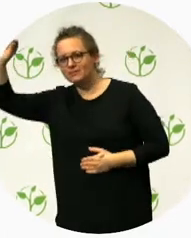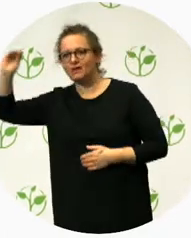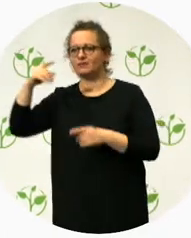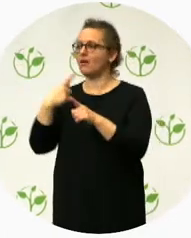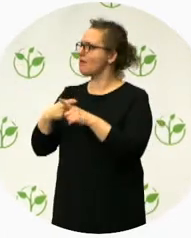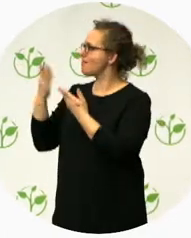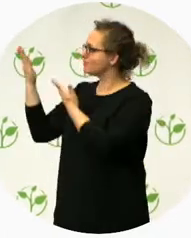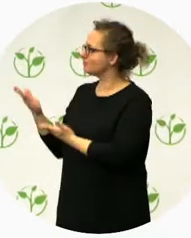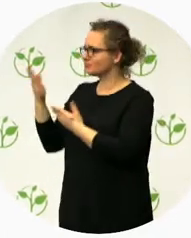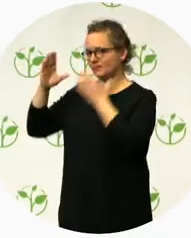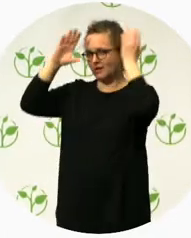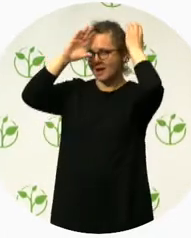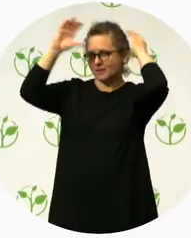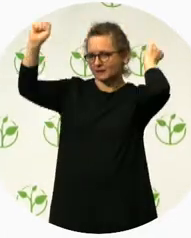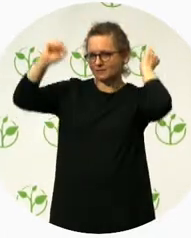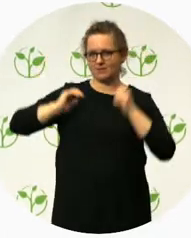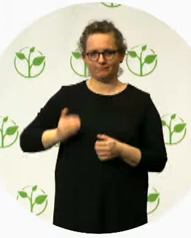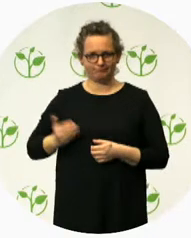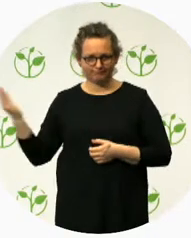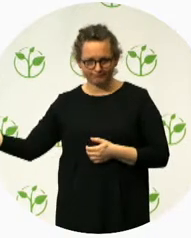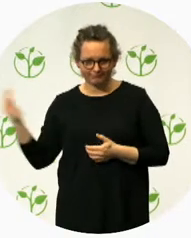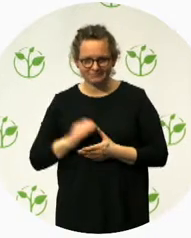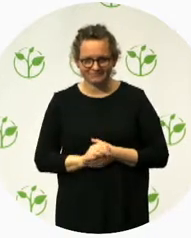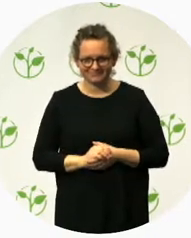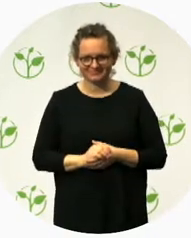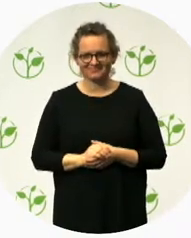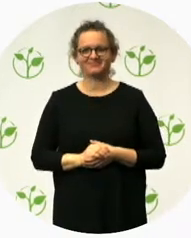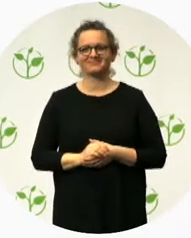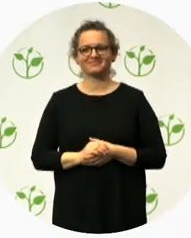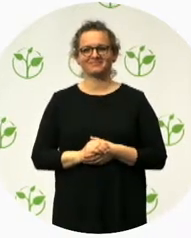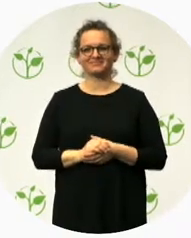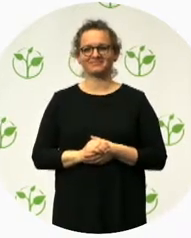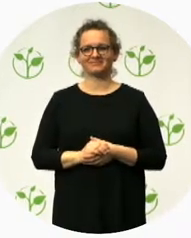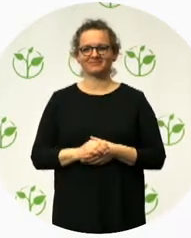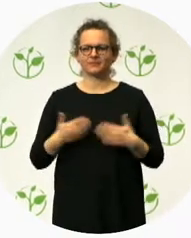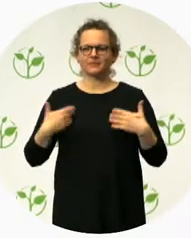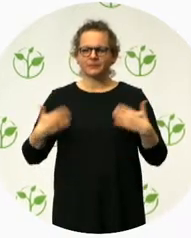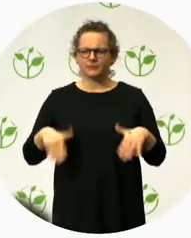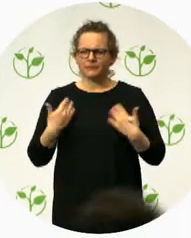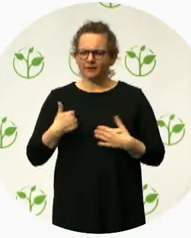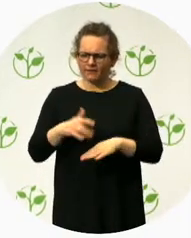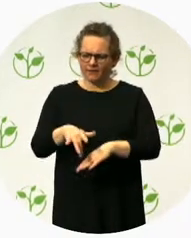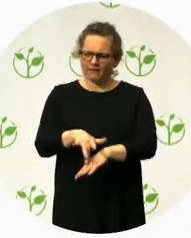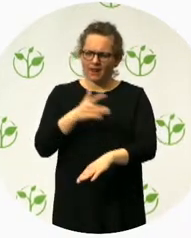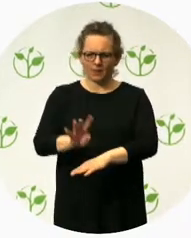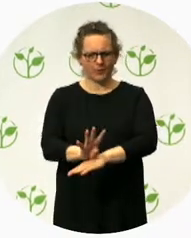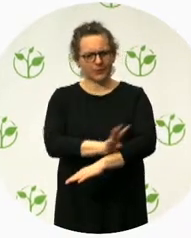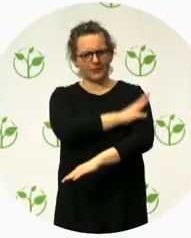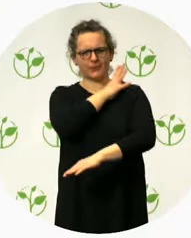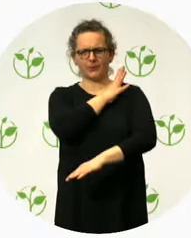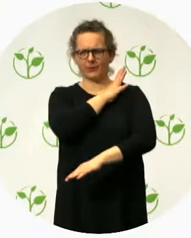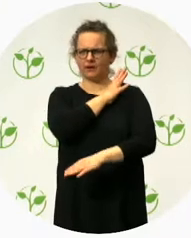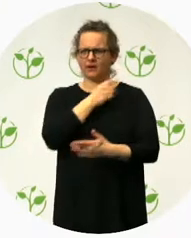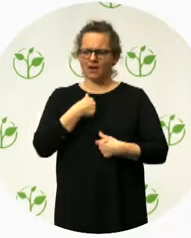ladies and gentlemen. It is a great honor for me to give you a welcome on behalf of the